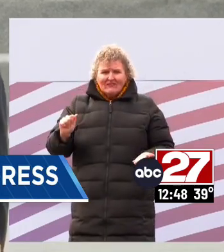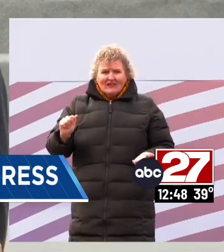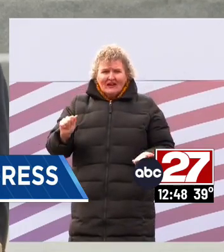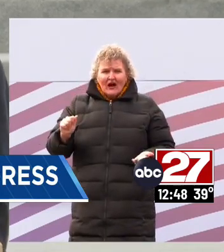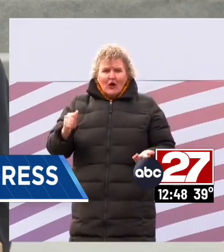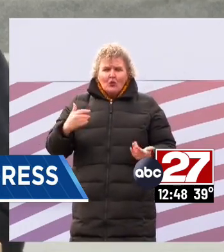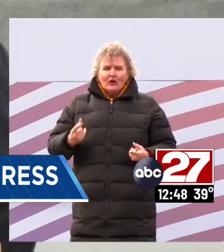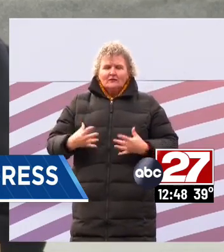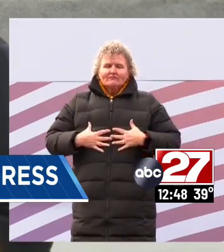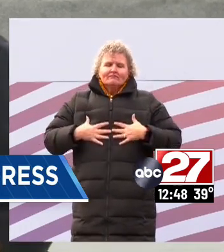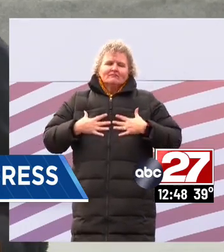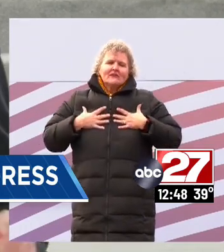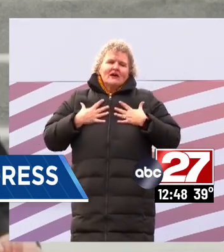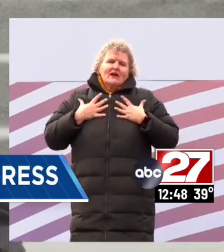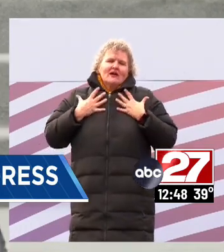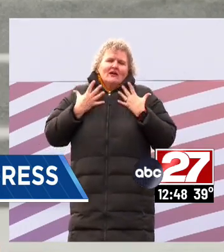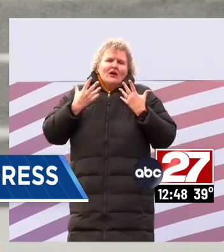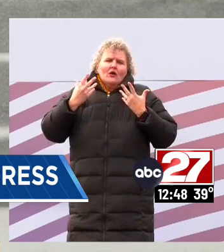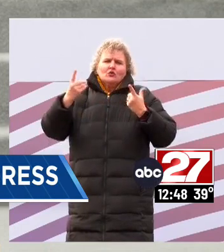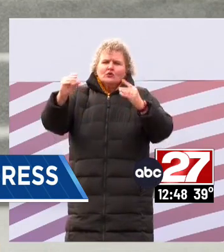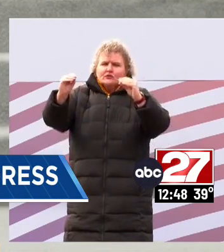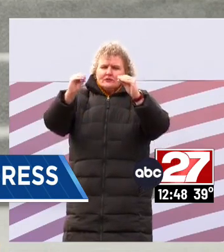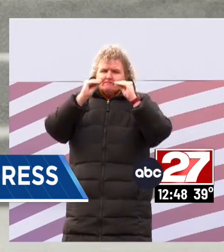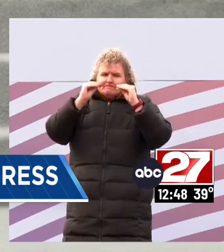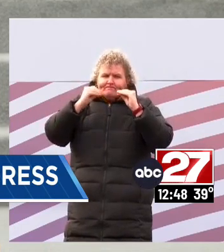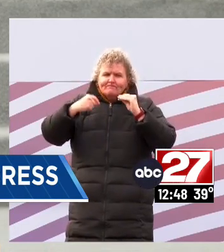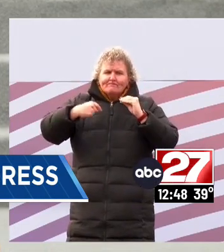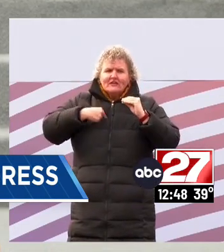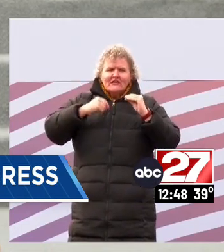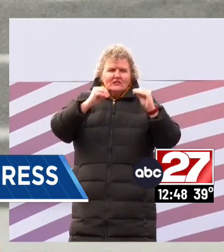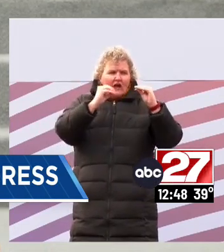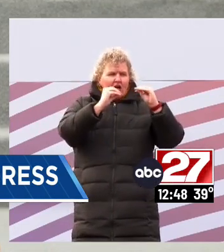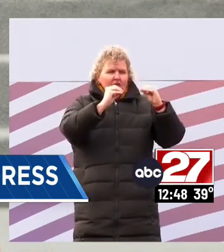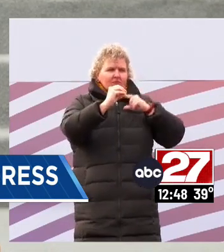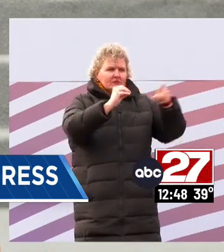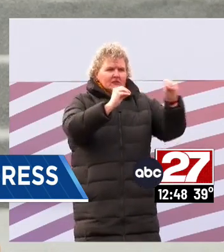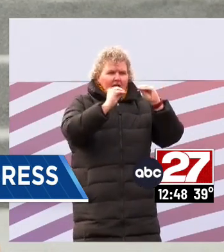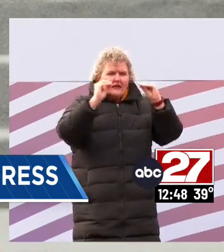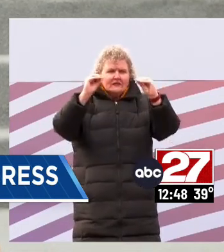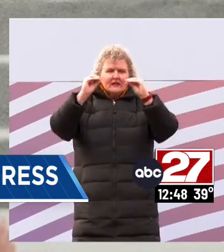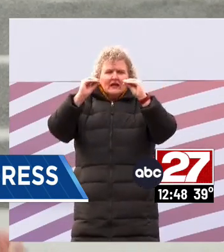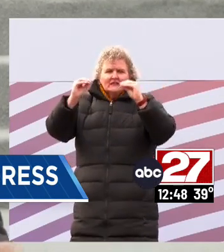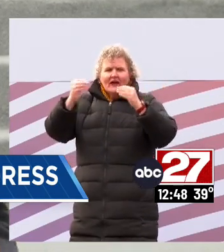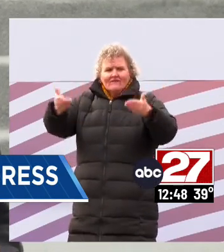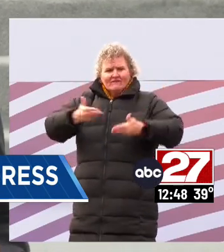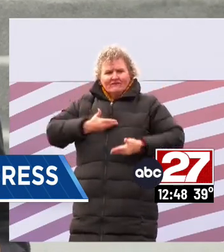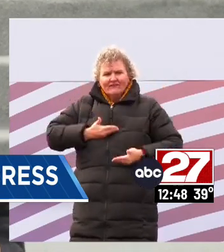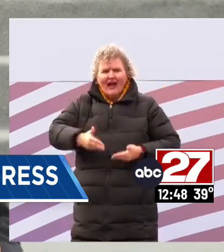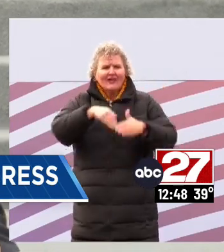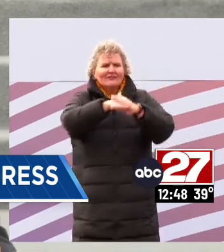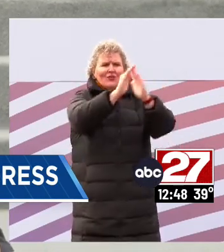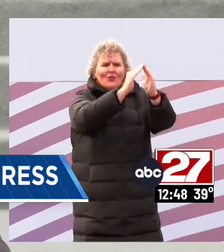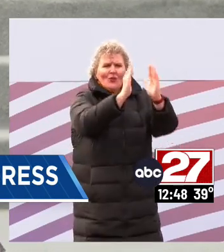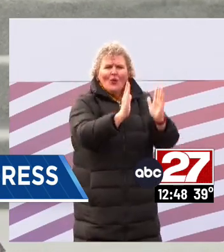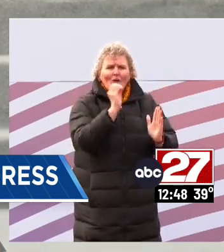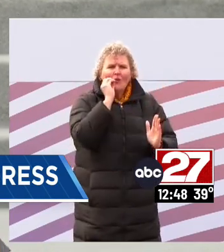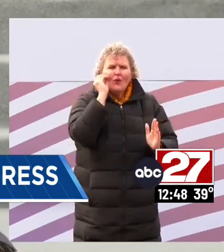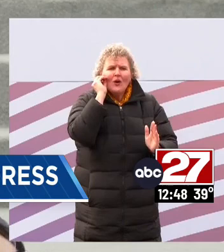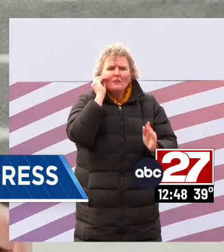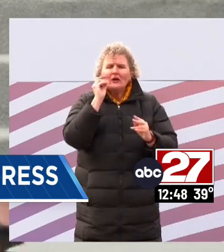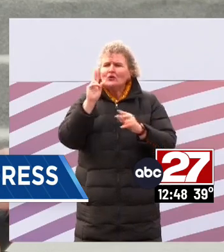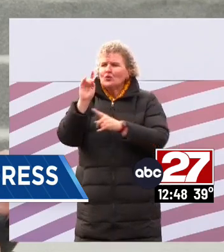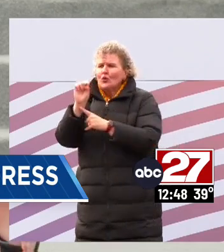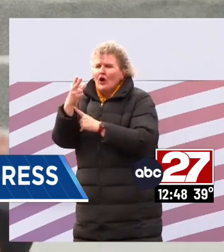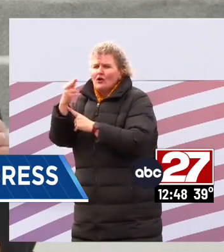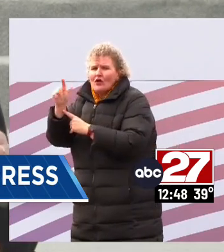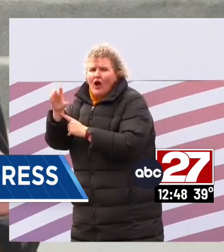me. You taught me important lessons. You invited me into your homes, into your union halls, into your places of